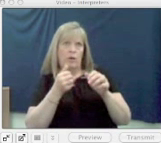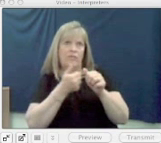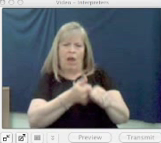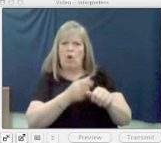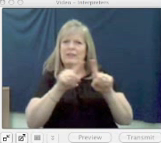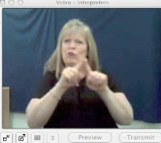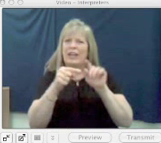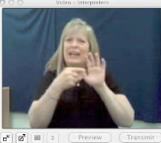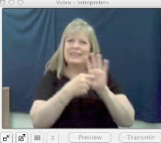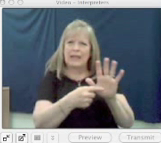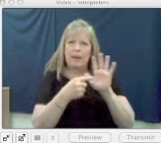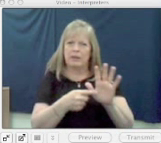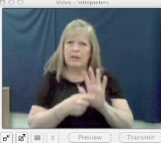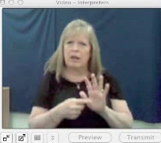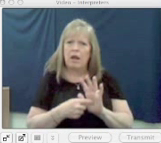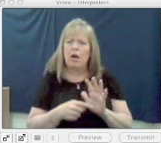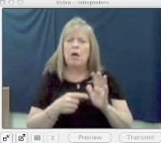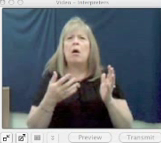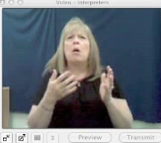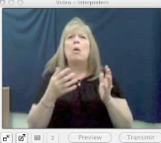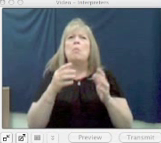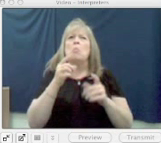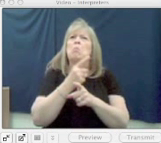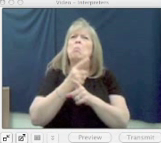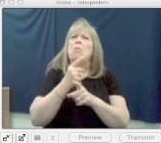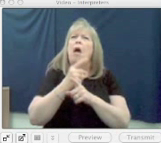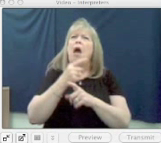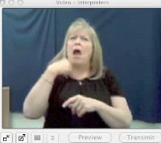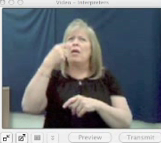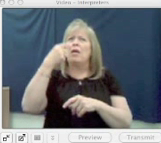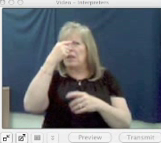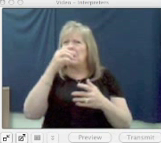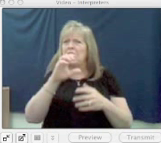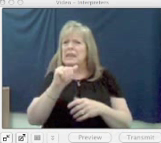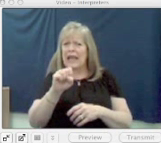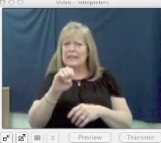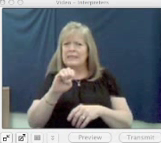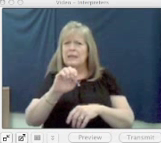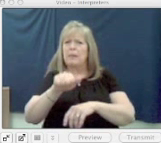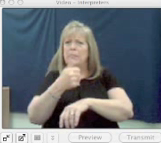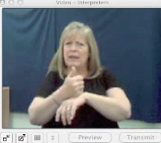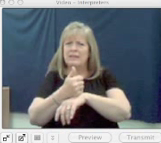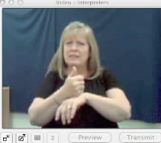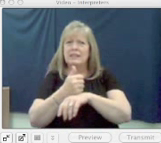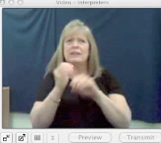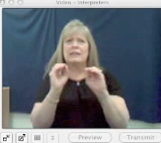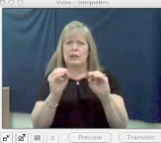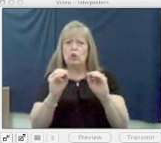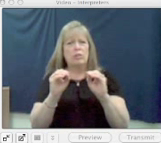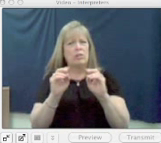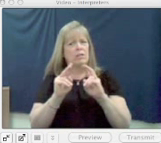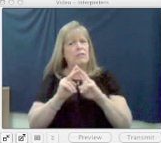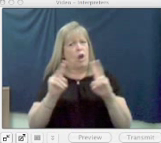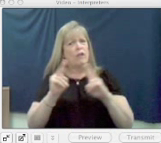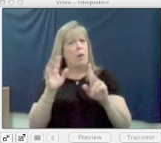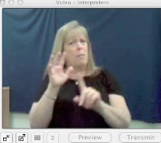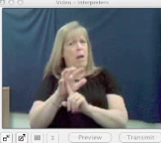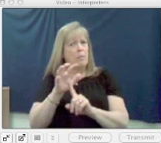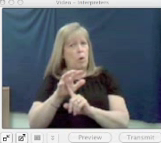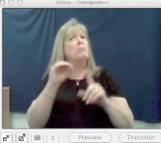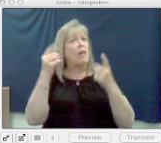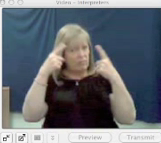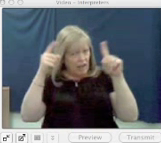that case-based teaching is very popular, and I think it's very effective. We use case-based